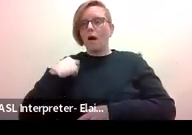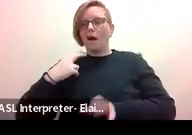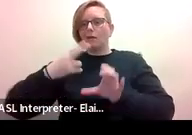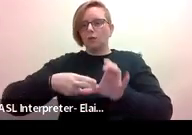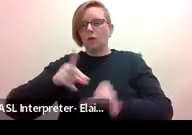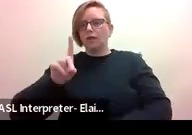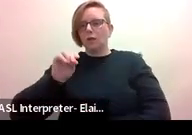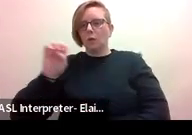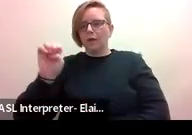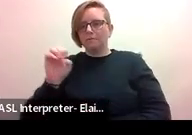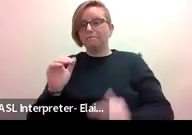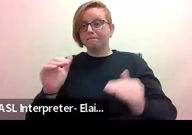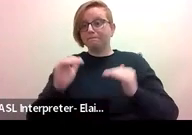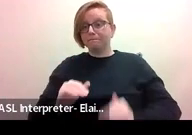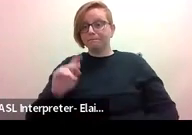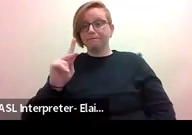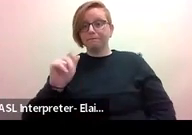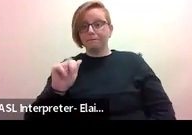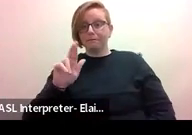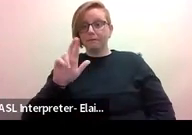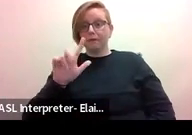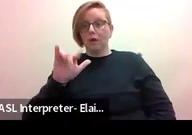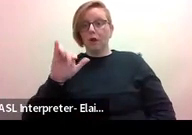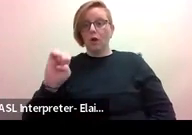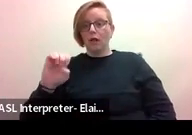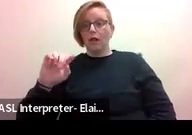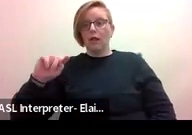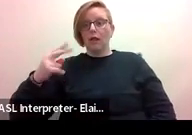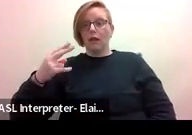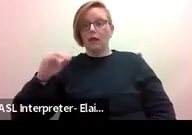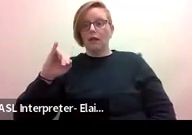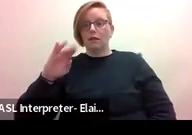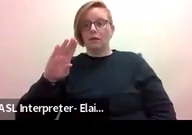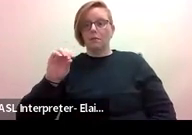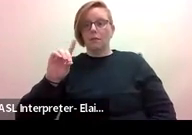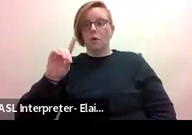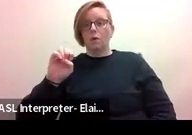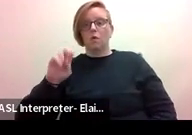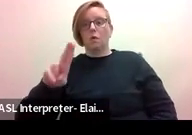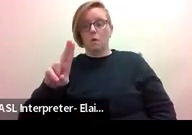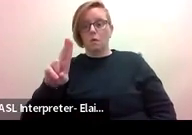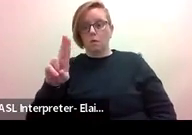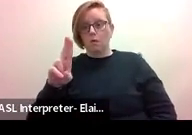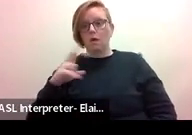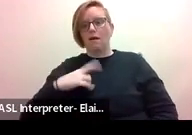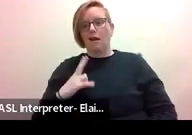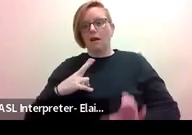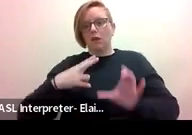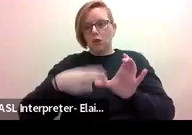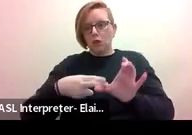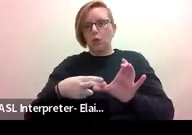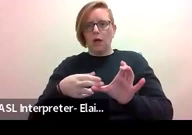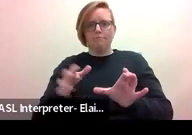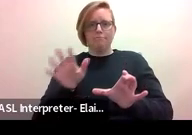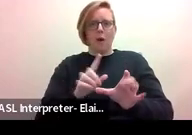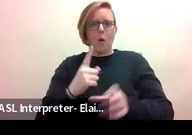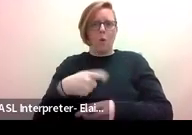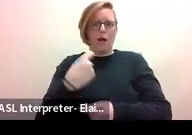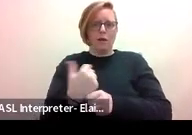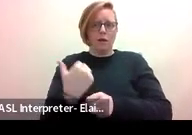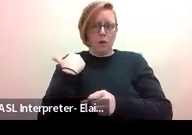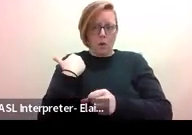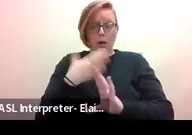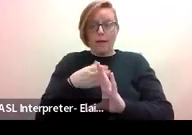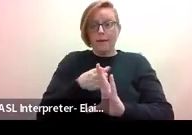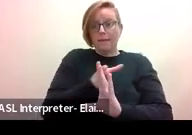Carly? I am Carly Thibodeau. I joined the department in this team about 1.5 years ago, and before